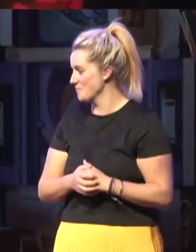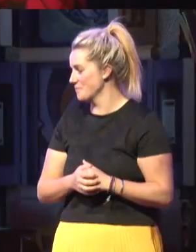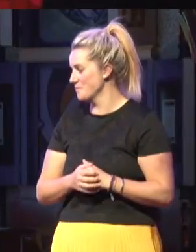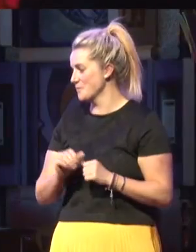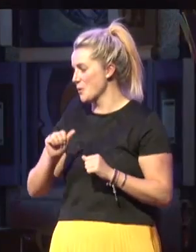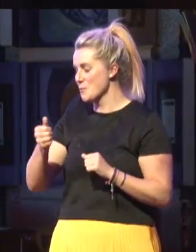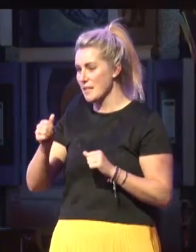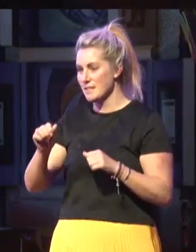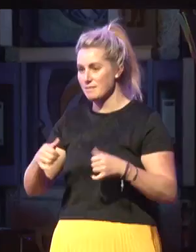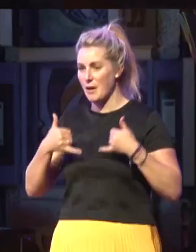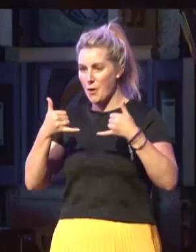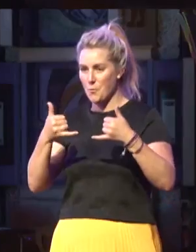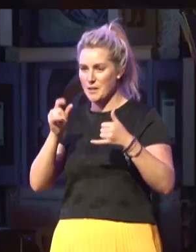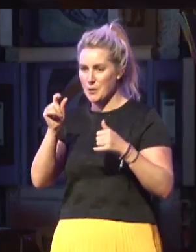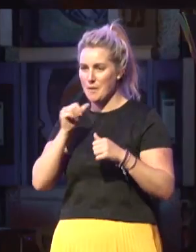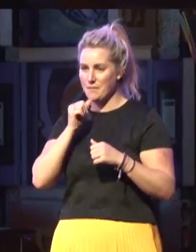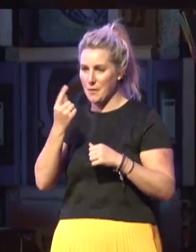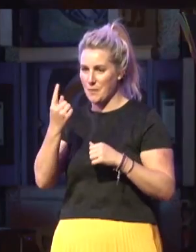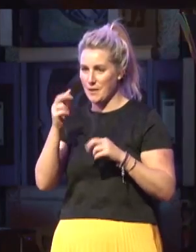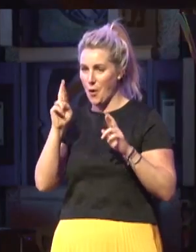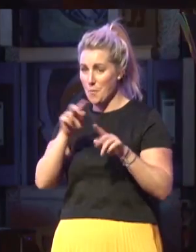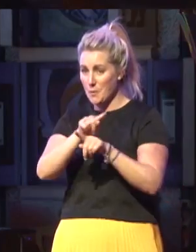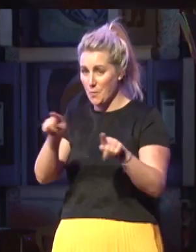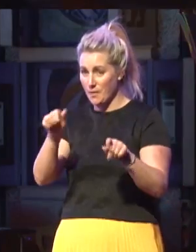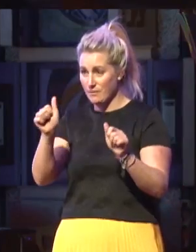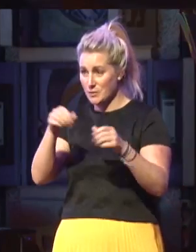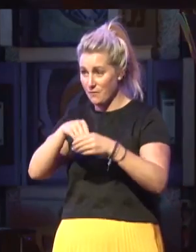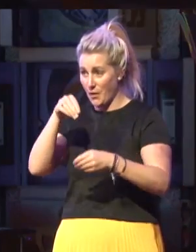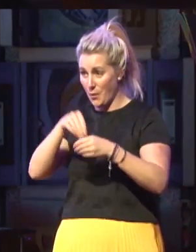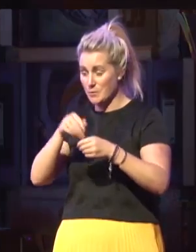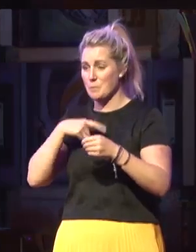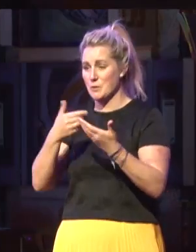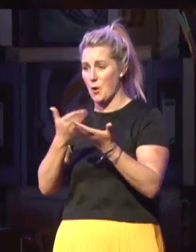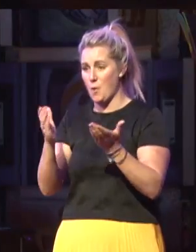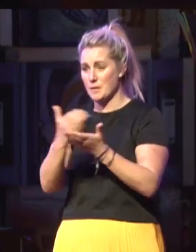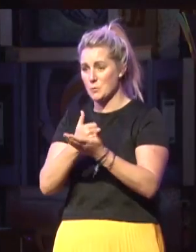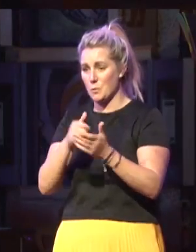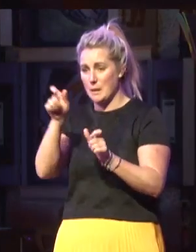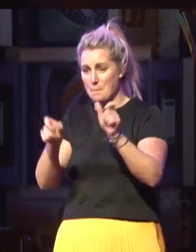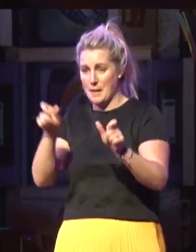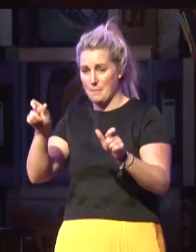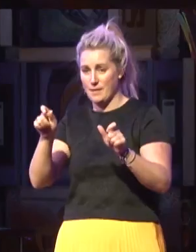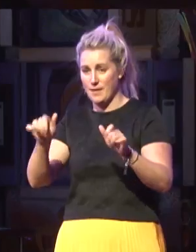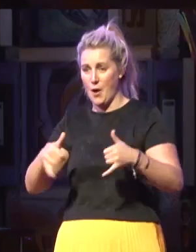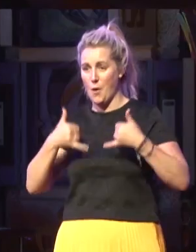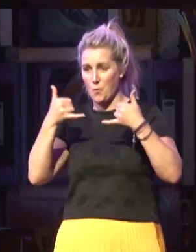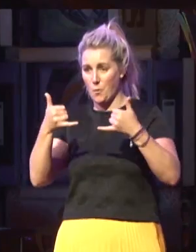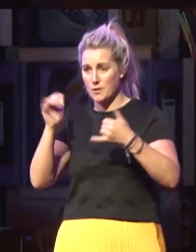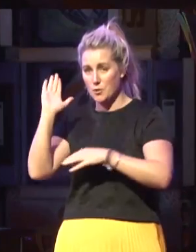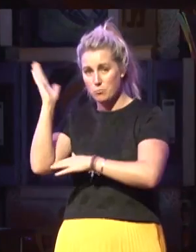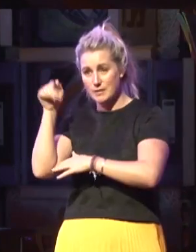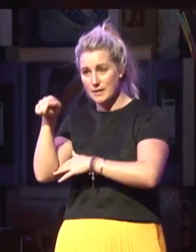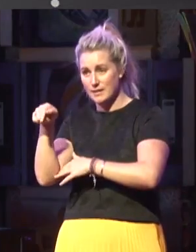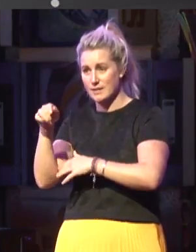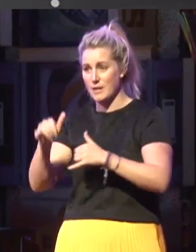The next award is a bit of a fun one. I hope you voted. It's the Open Source People's Choice Award. So presenting this